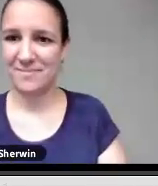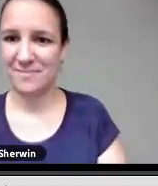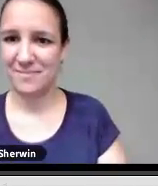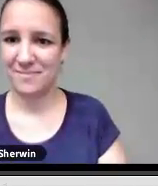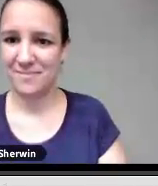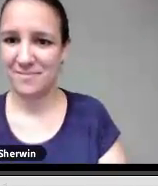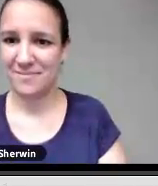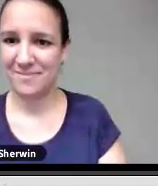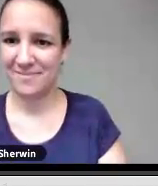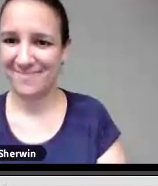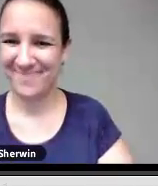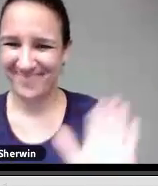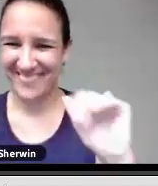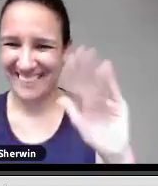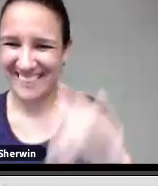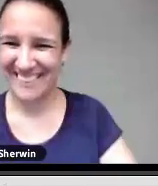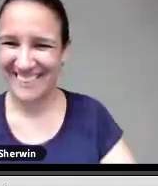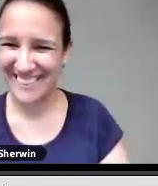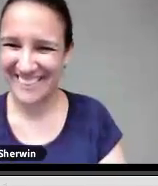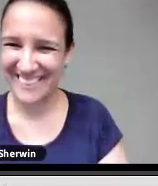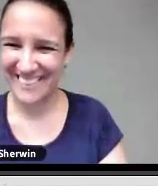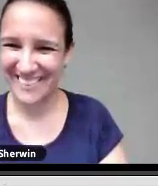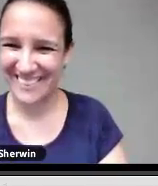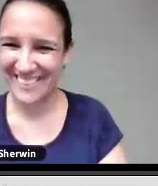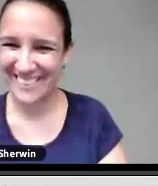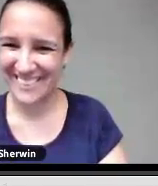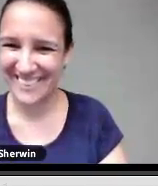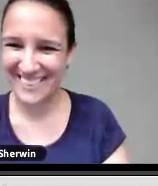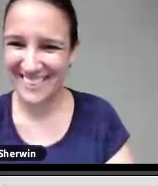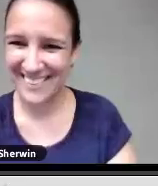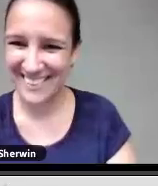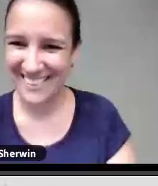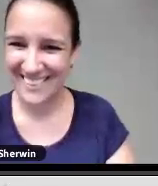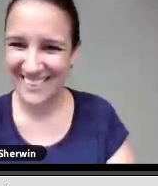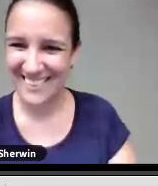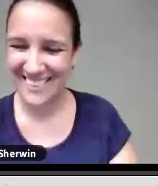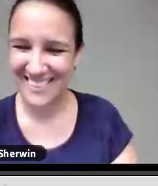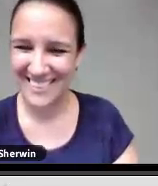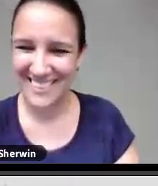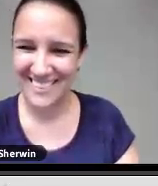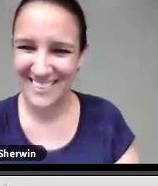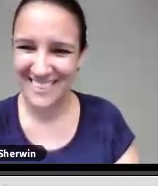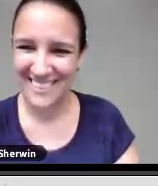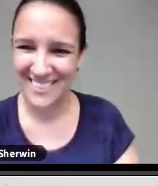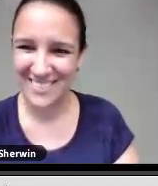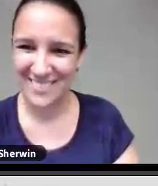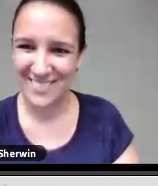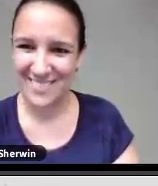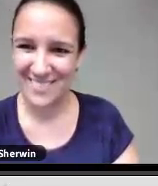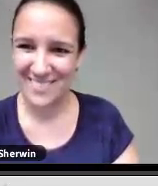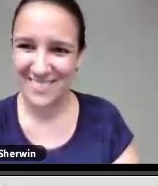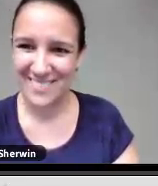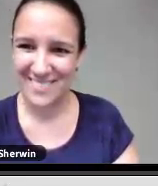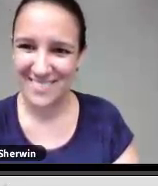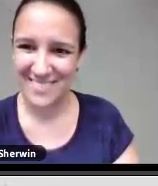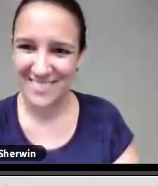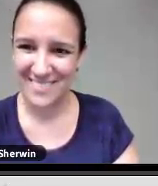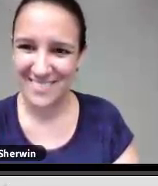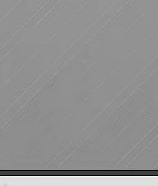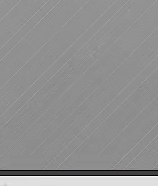And thank you, Jeanette, and thank you, Linda. And thank you, Erin, and have a great trip. And I want a full accounting when you get